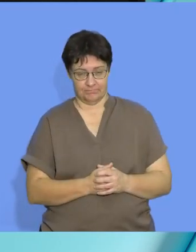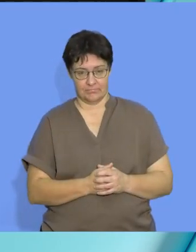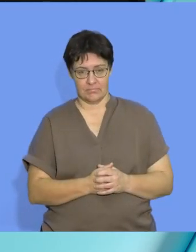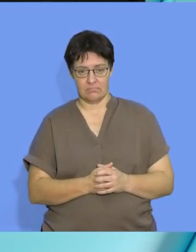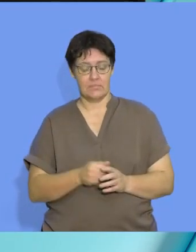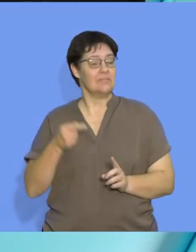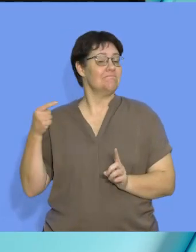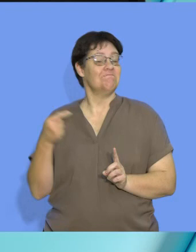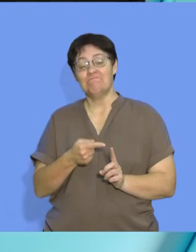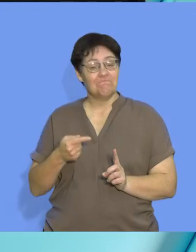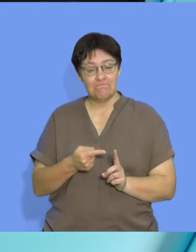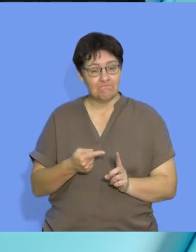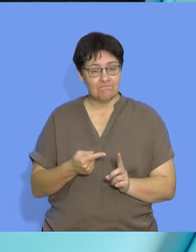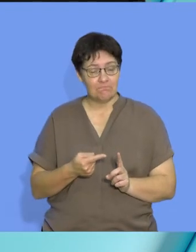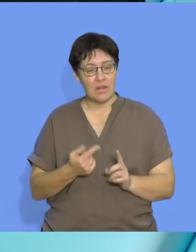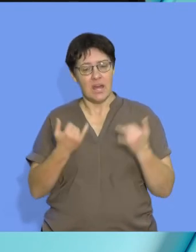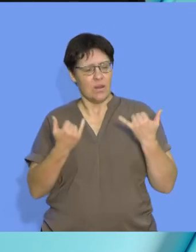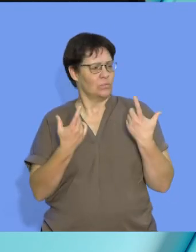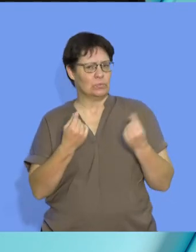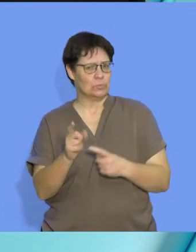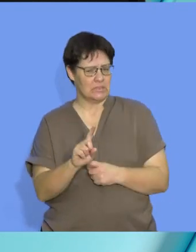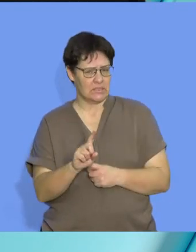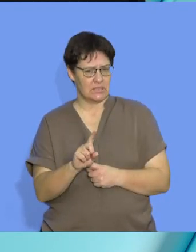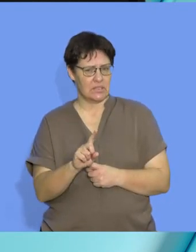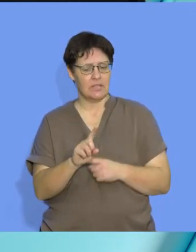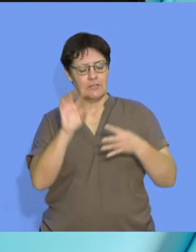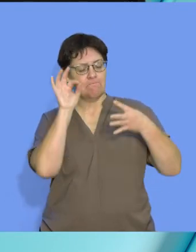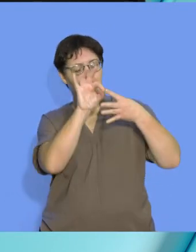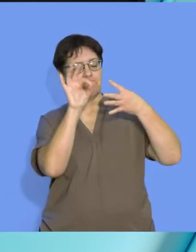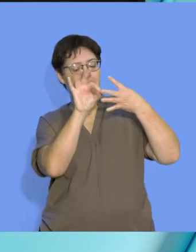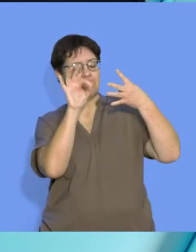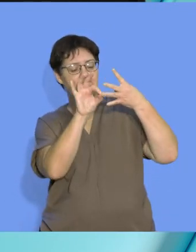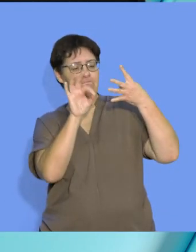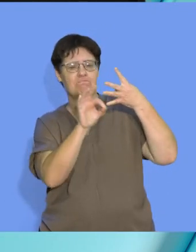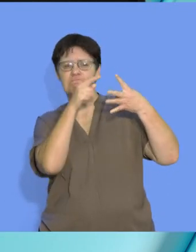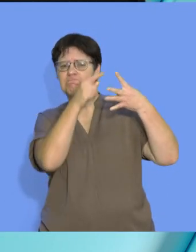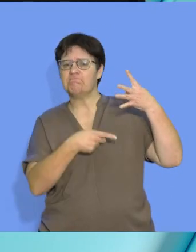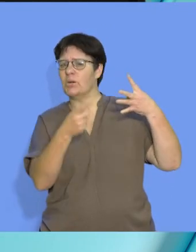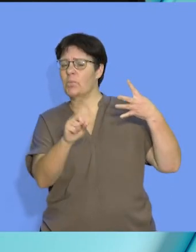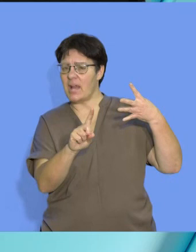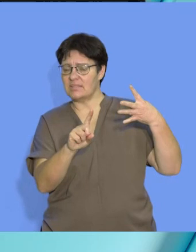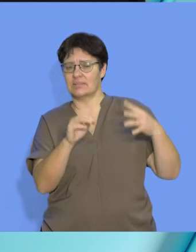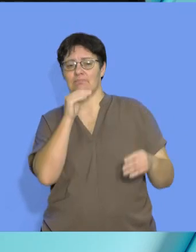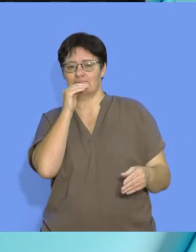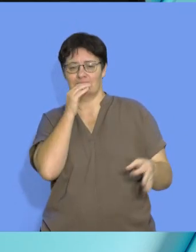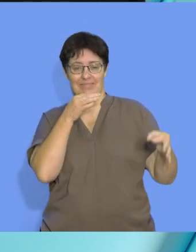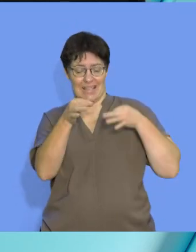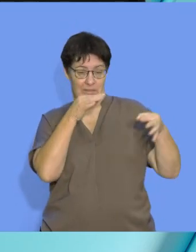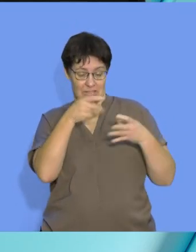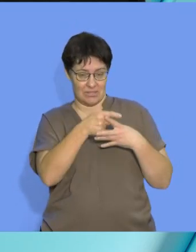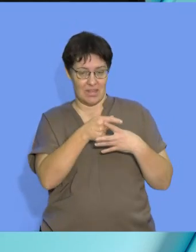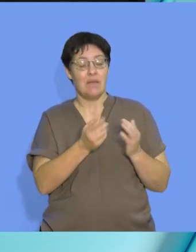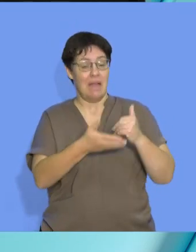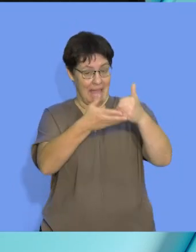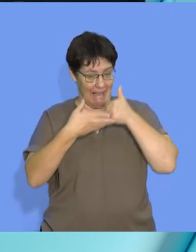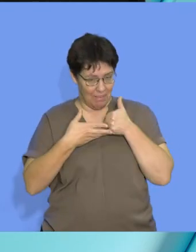this portion of the lesson, we are going to be looking at more specific definitions that help us with number sequences.